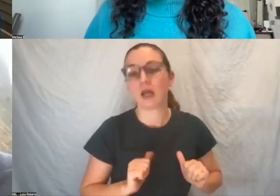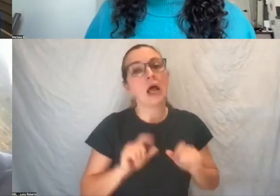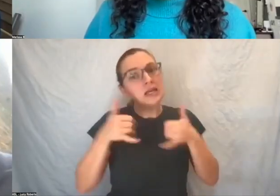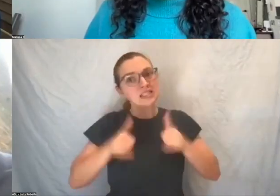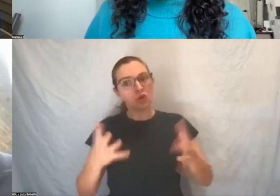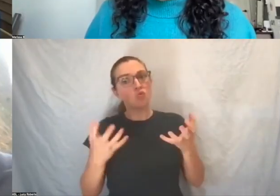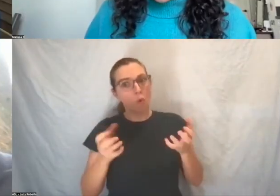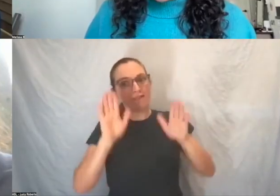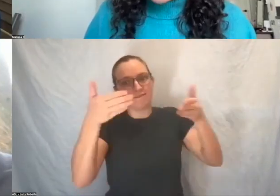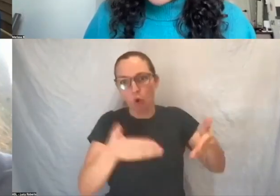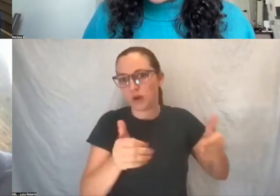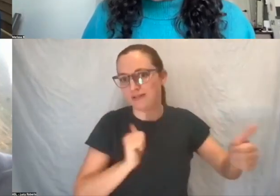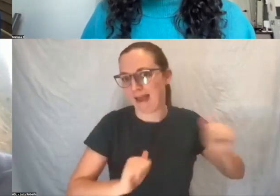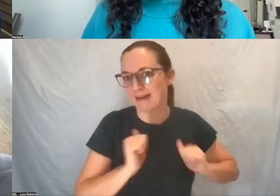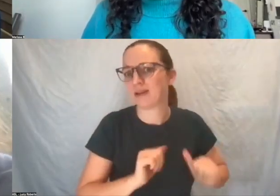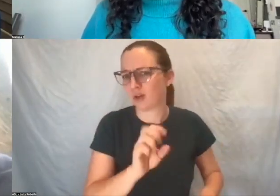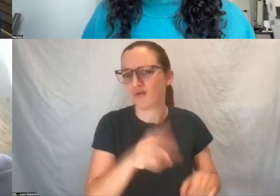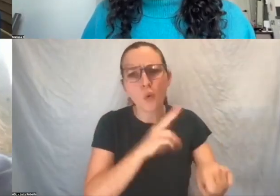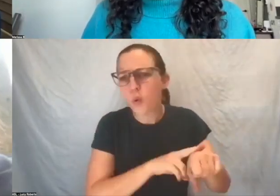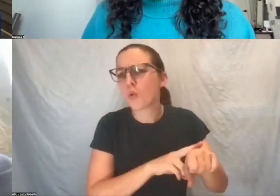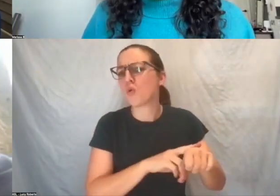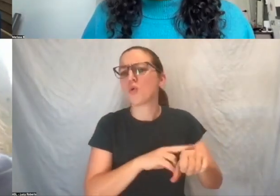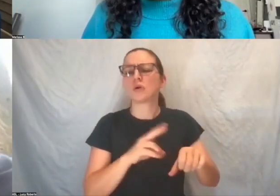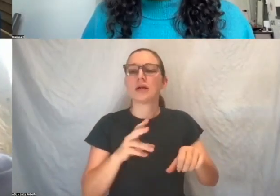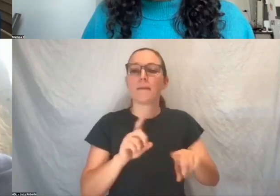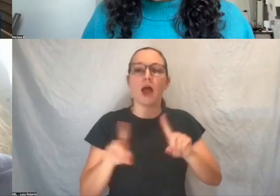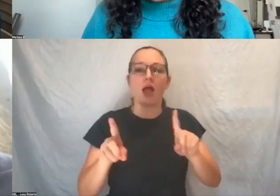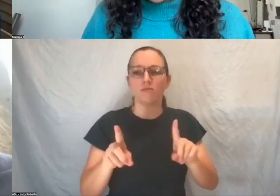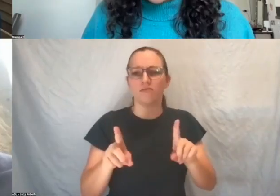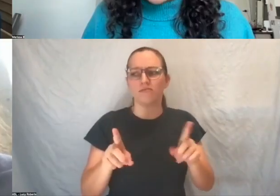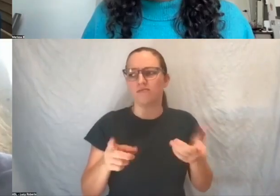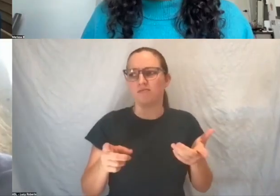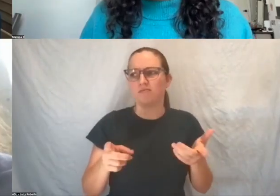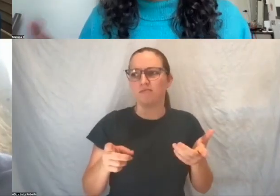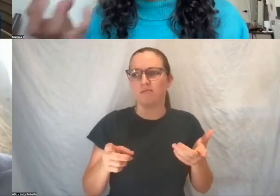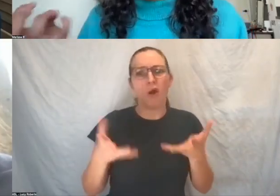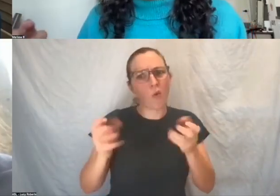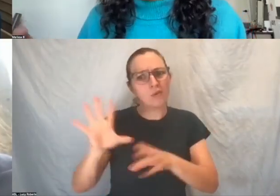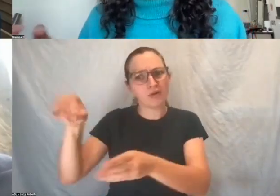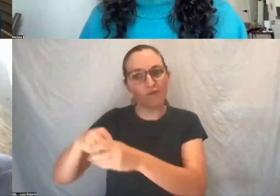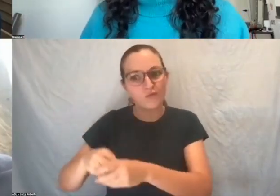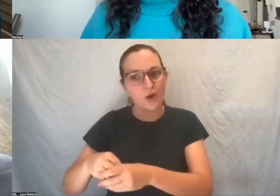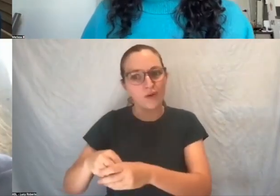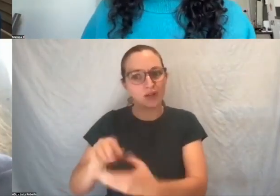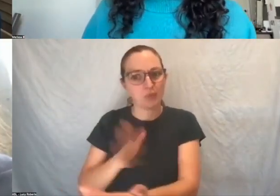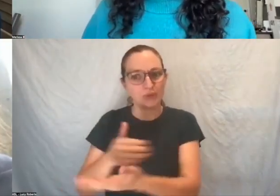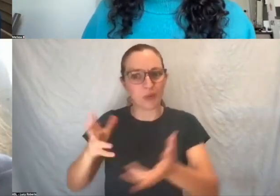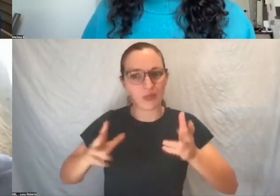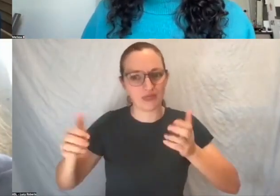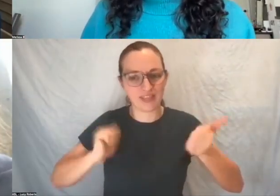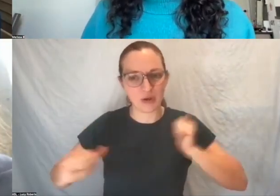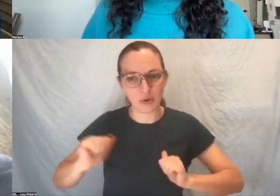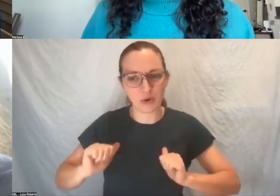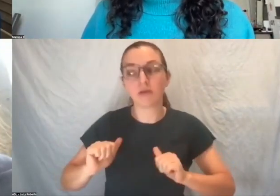have that focus on acting. But I'm not opposed to musical theater. And the team of Wicked itself